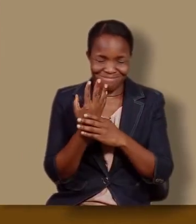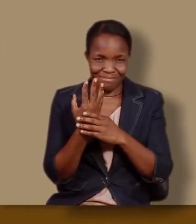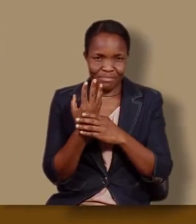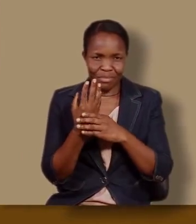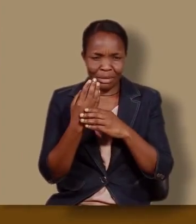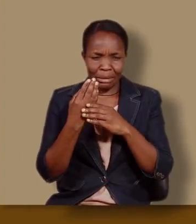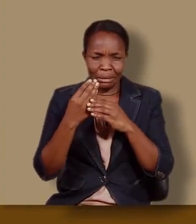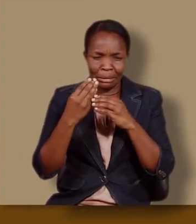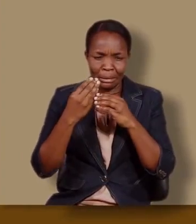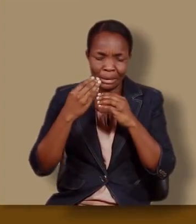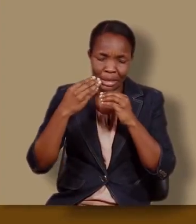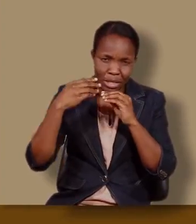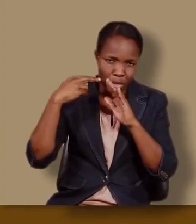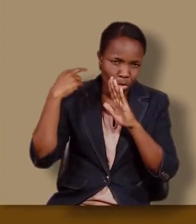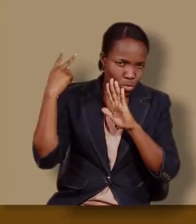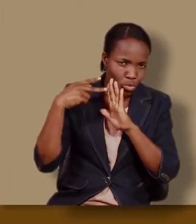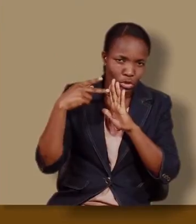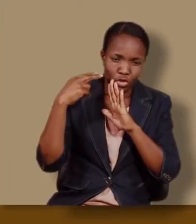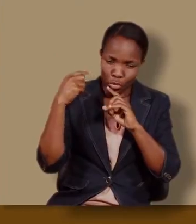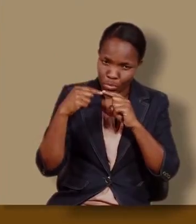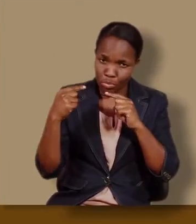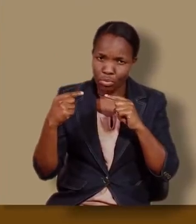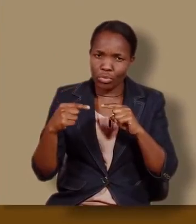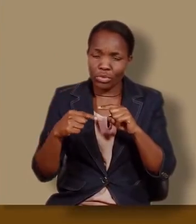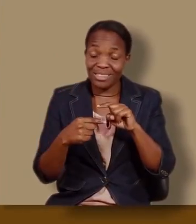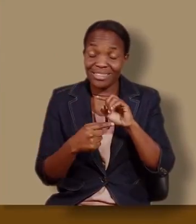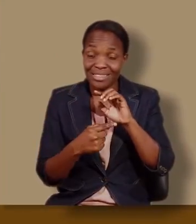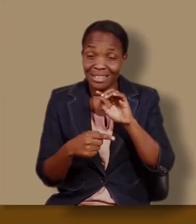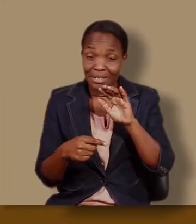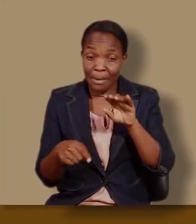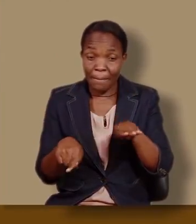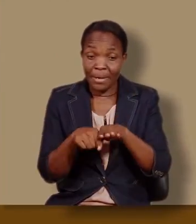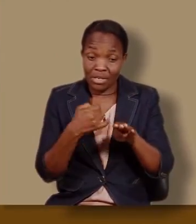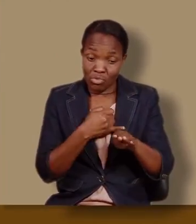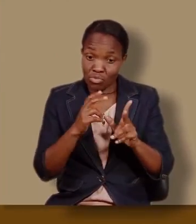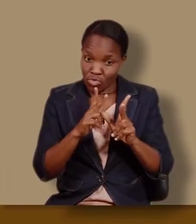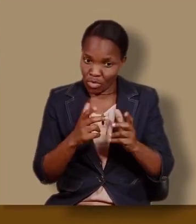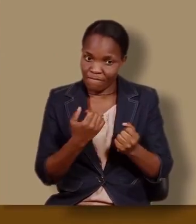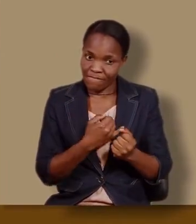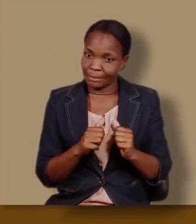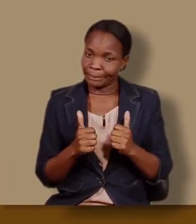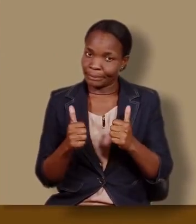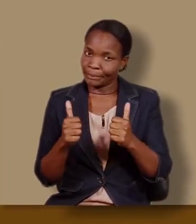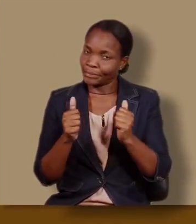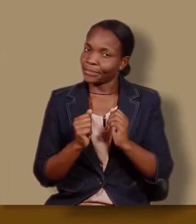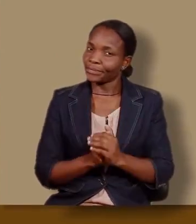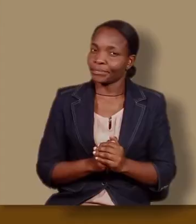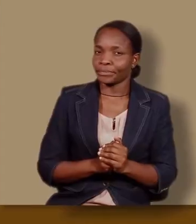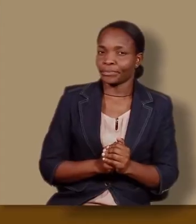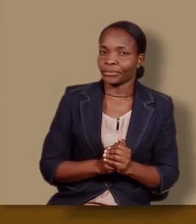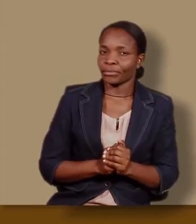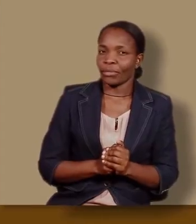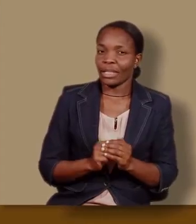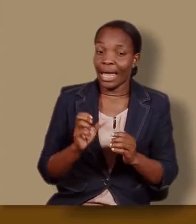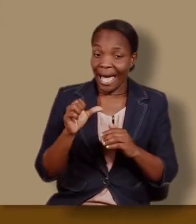ensure the survival of the white race and to keep the different races separate on every level